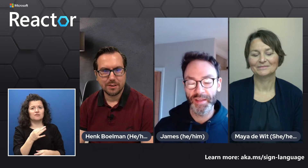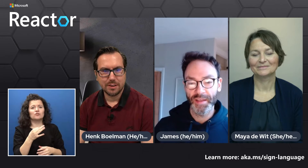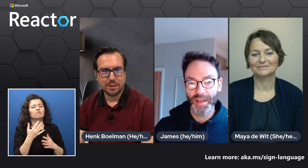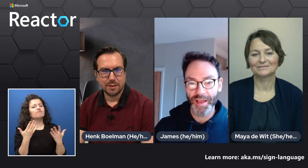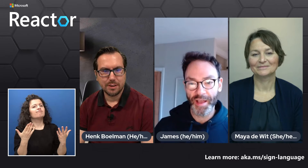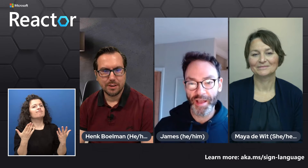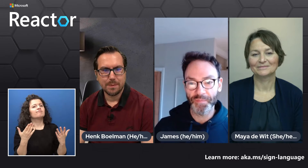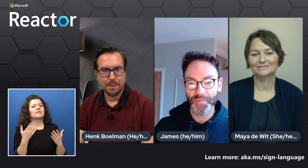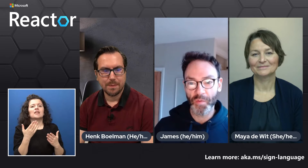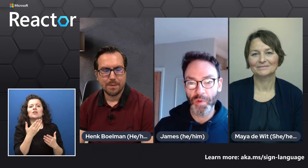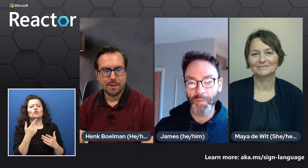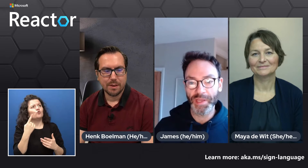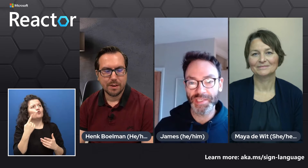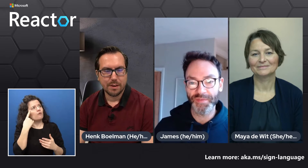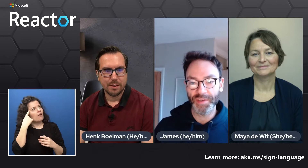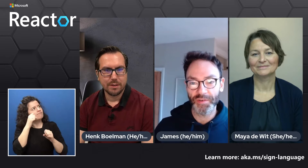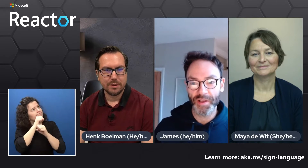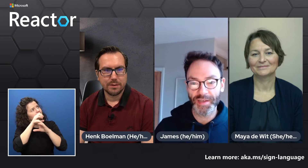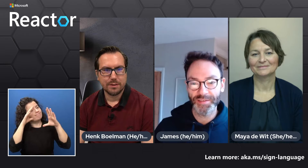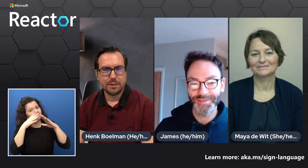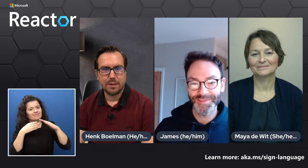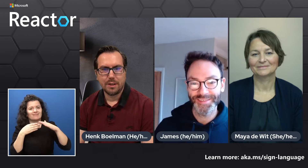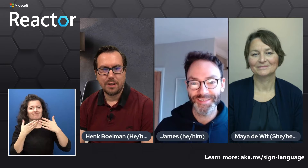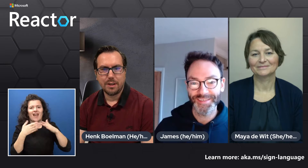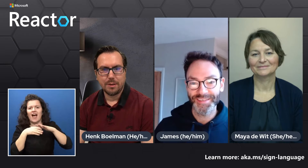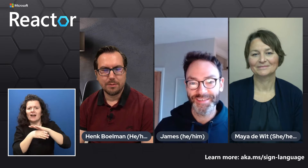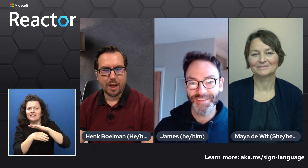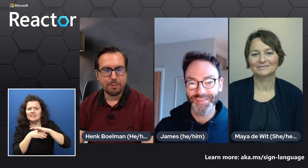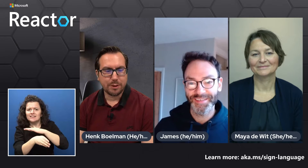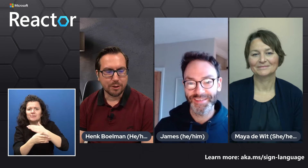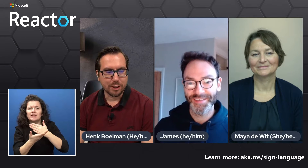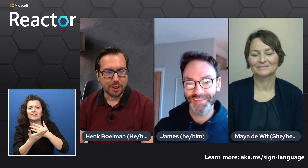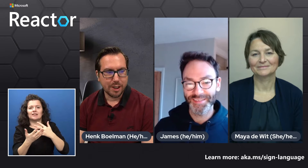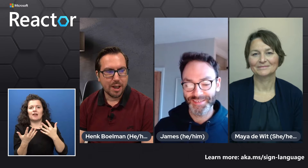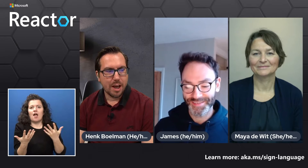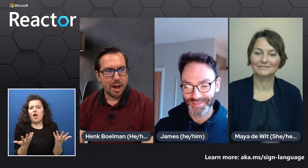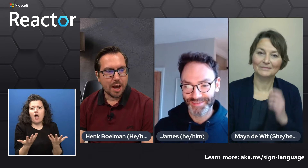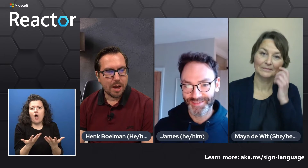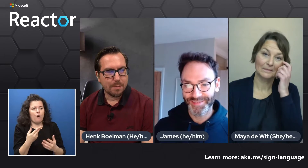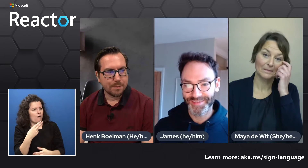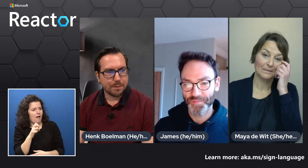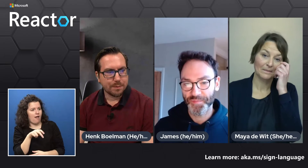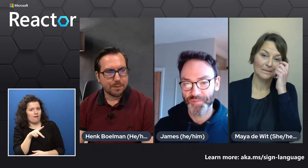it when we shifted online? Absolutely.